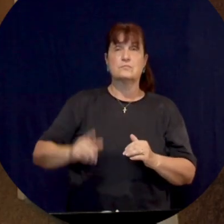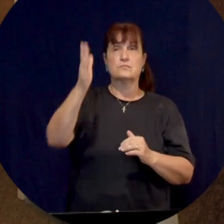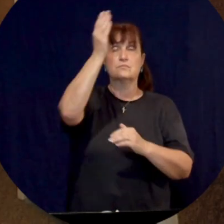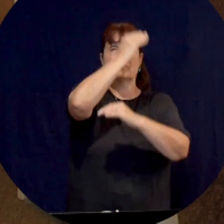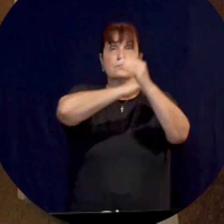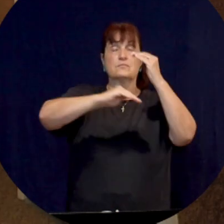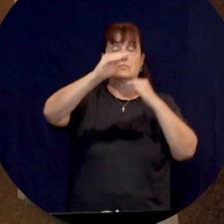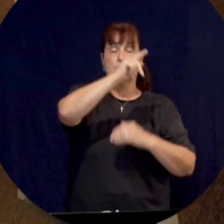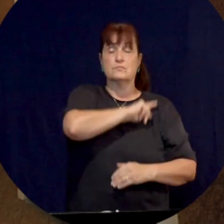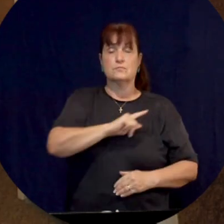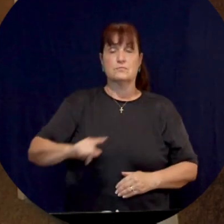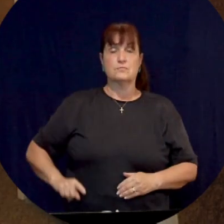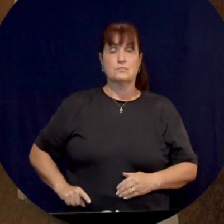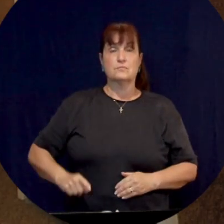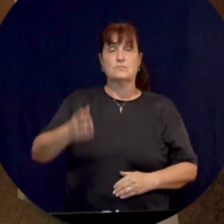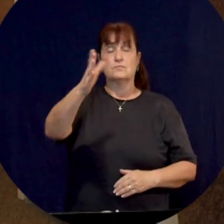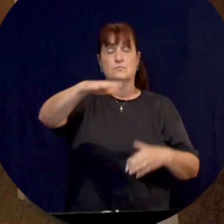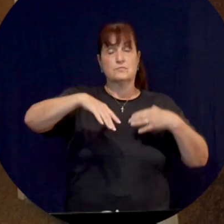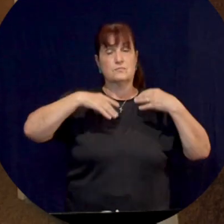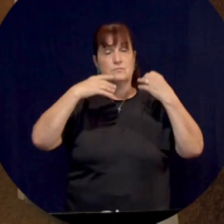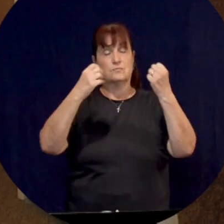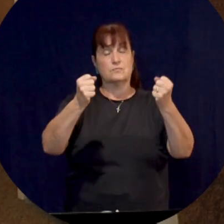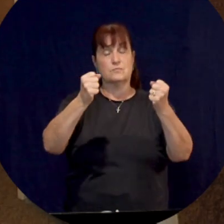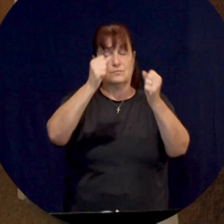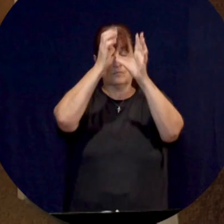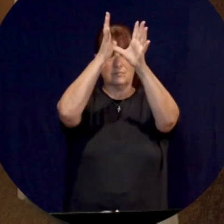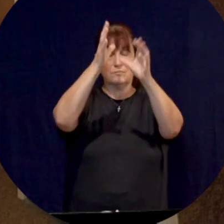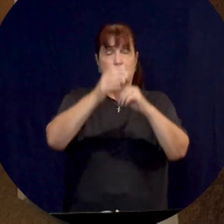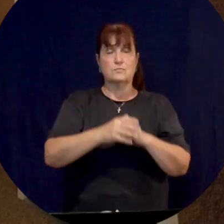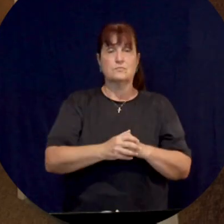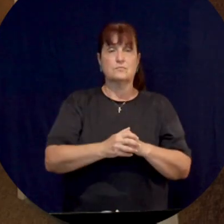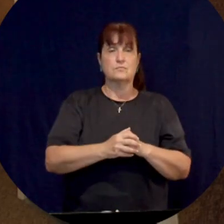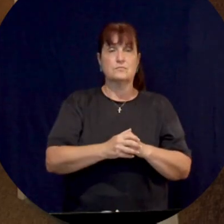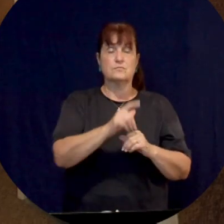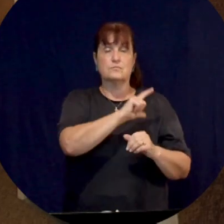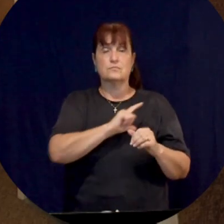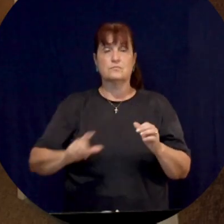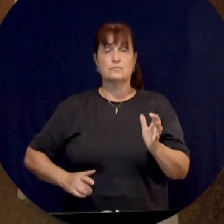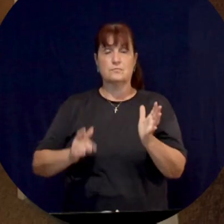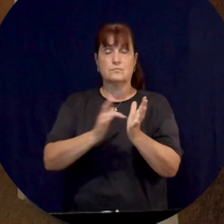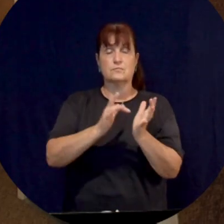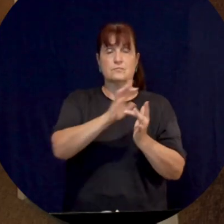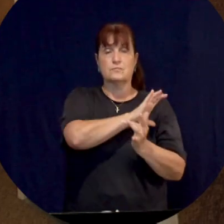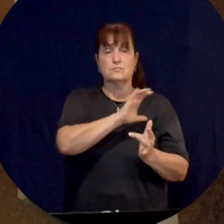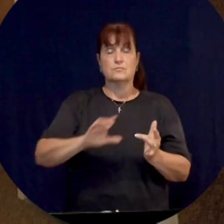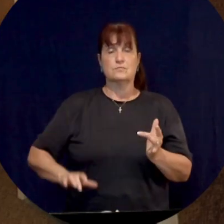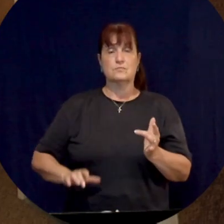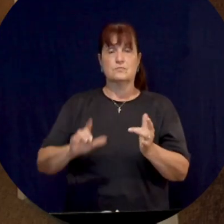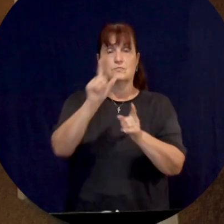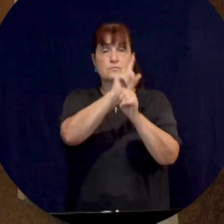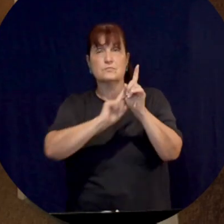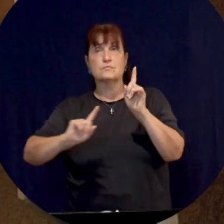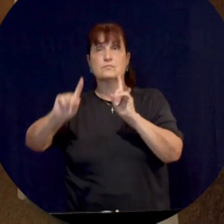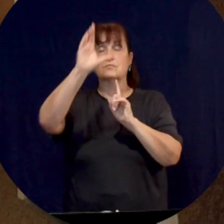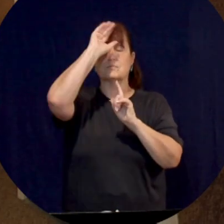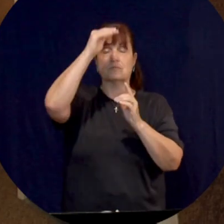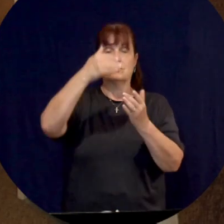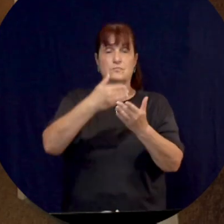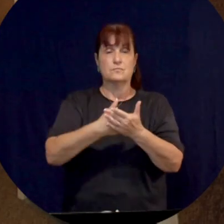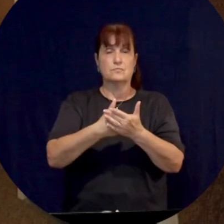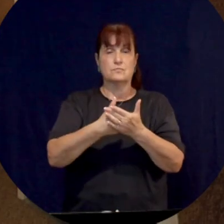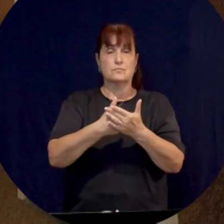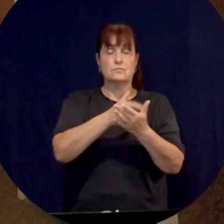Lord God, Heavenly King, O Lord, Almighty Father, Lord Jesus Christ, only begotten